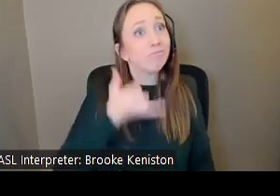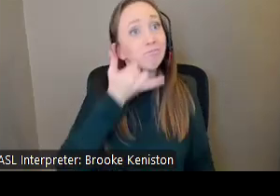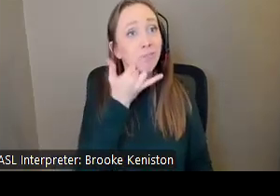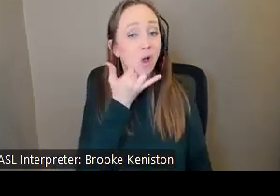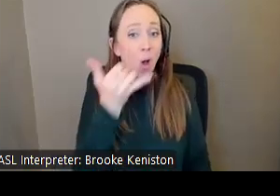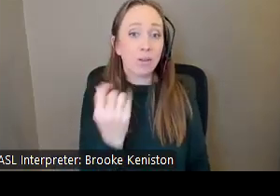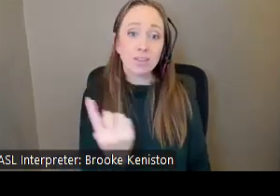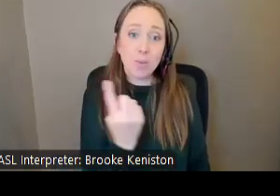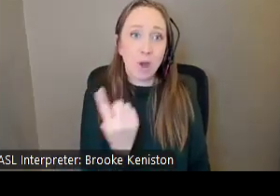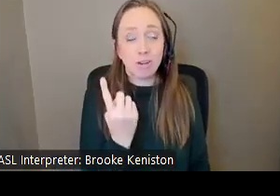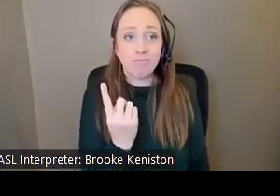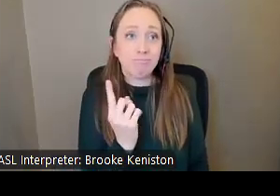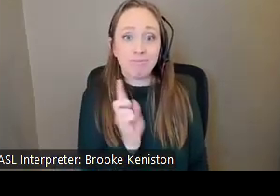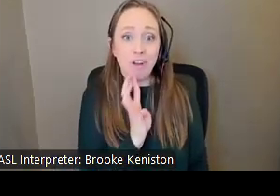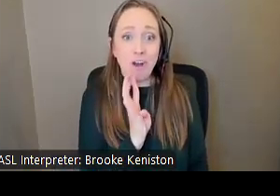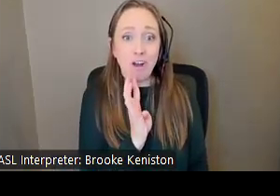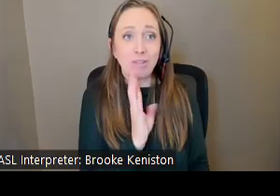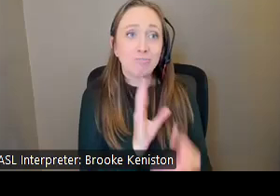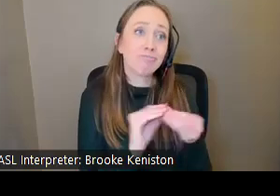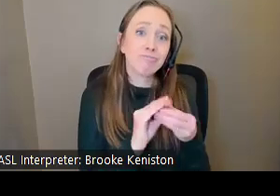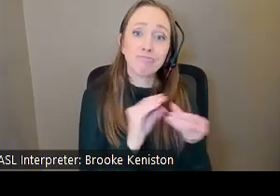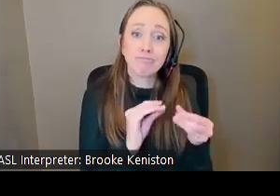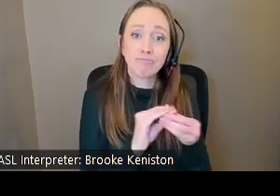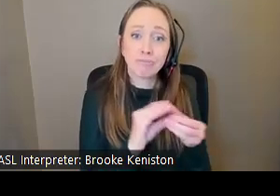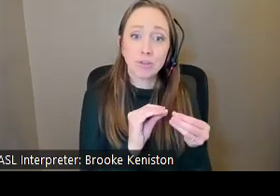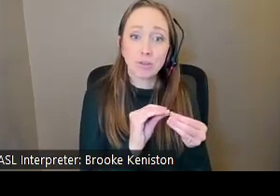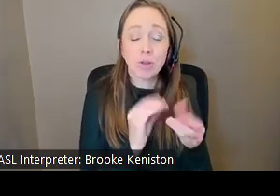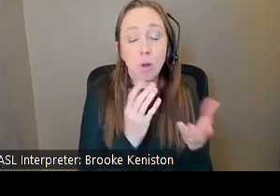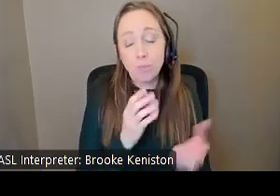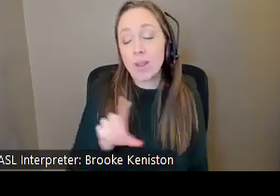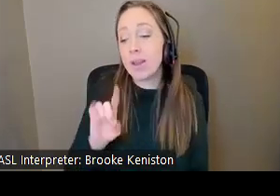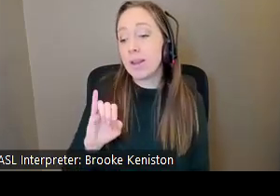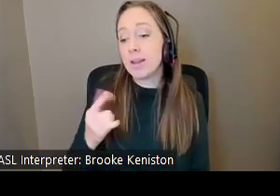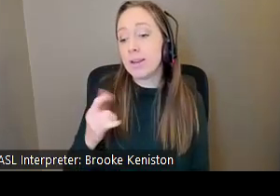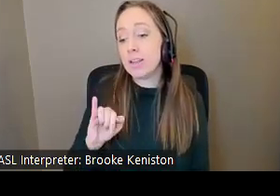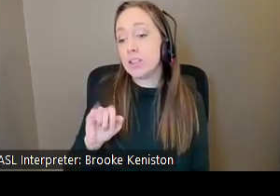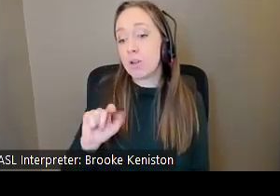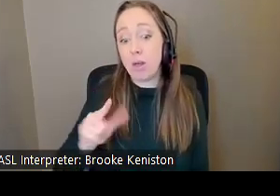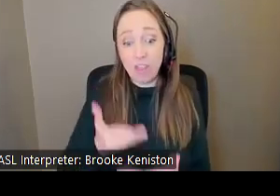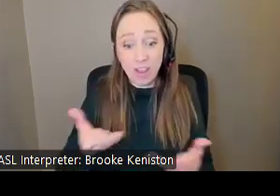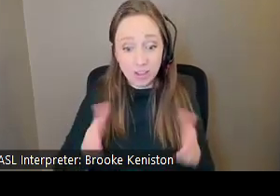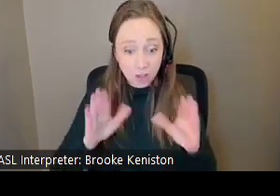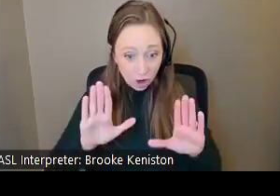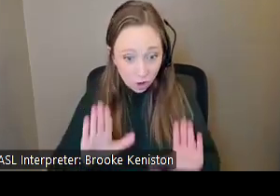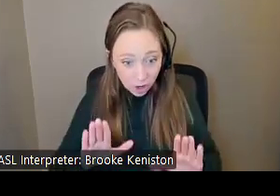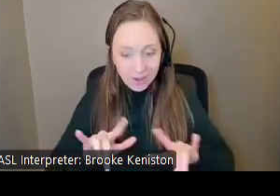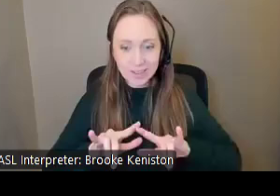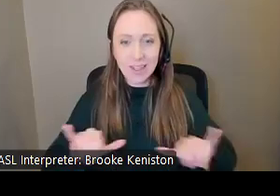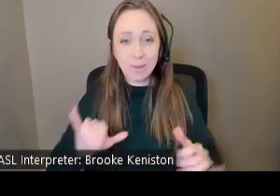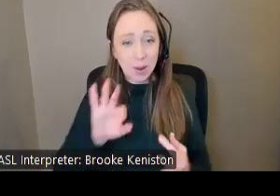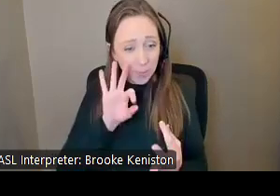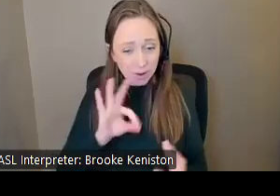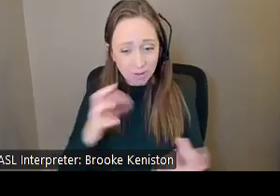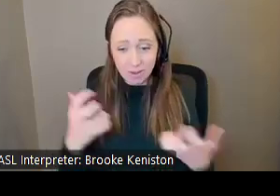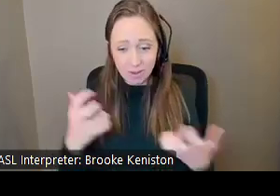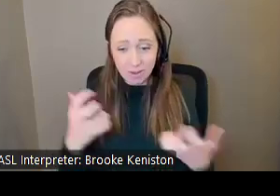is great, but it still doesn't close the gap or divide. And that kind of brings me closer to one of the reasons for the